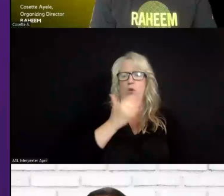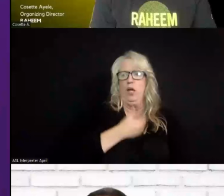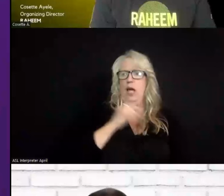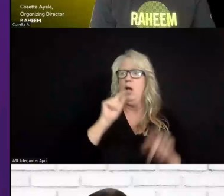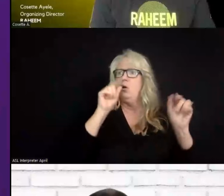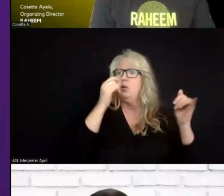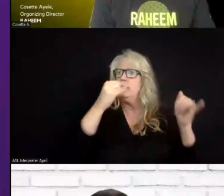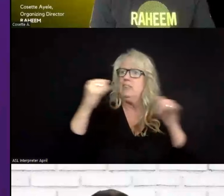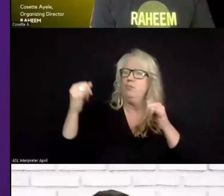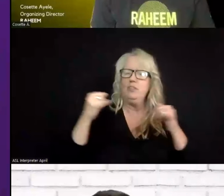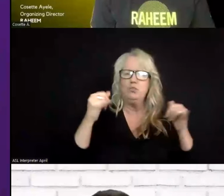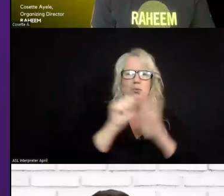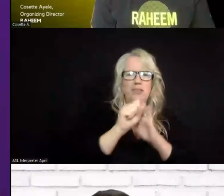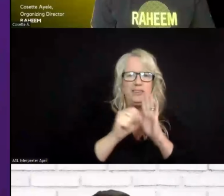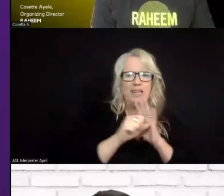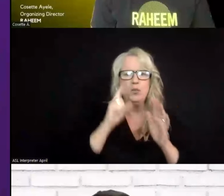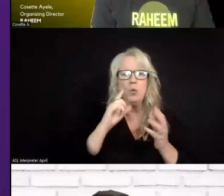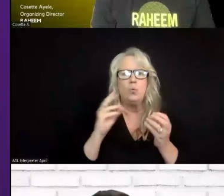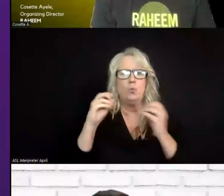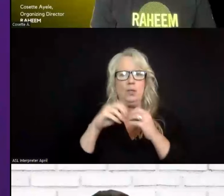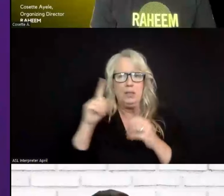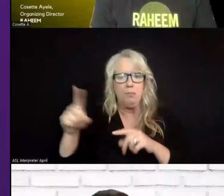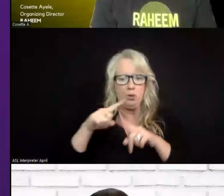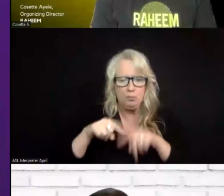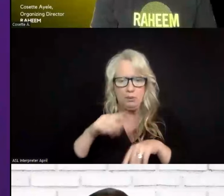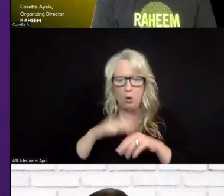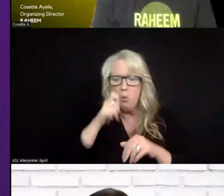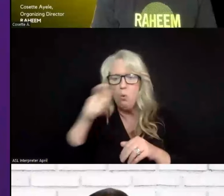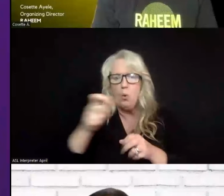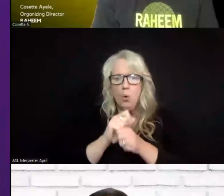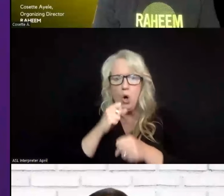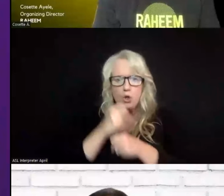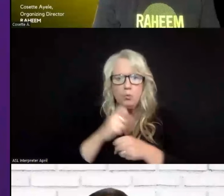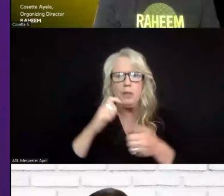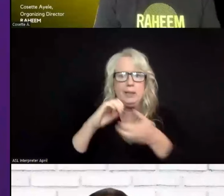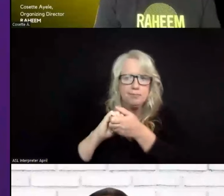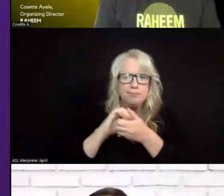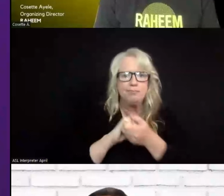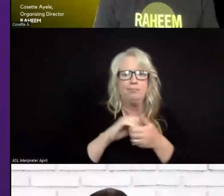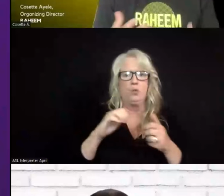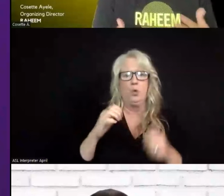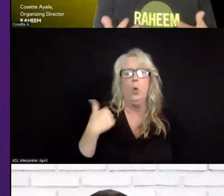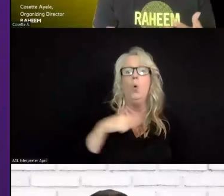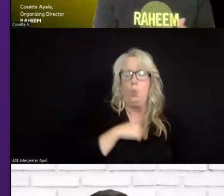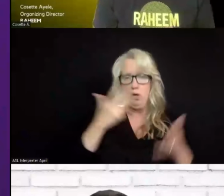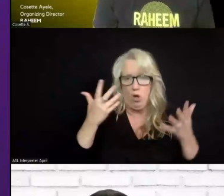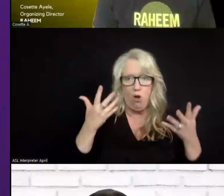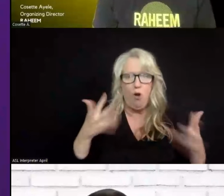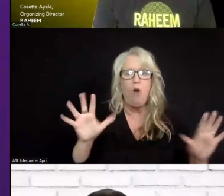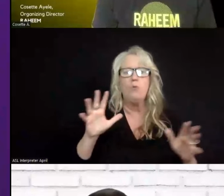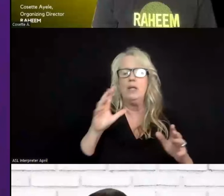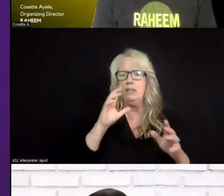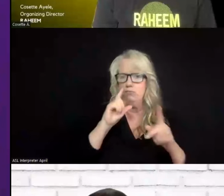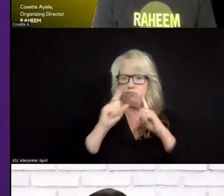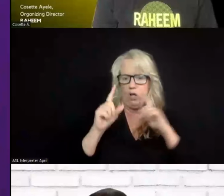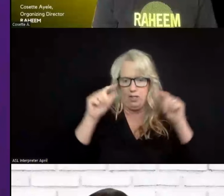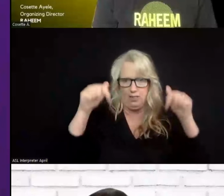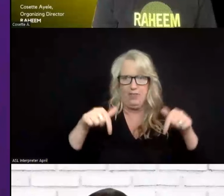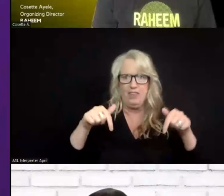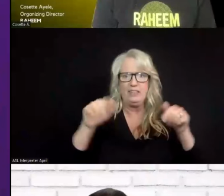need to lean on the groups that are convening to create these policies. We have already kind of talked in this group